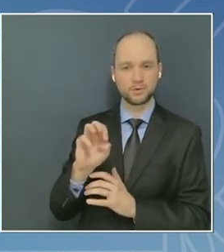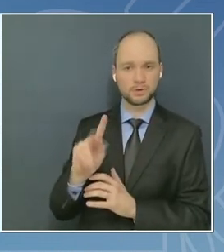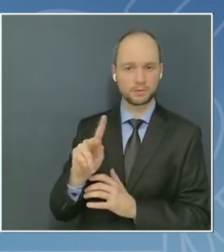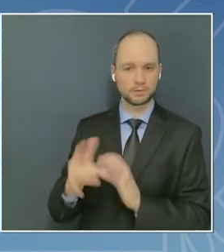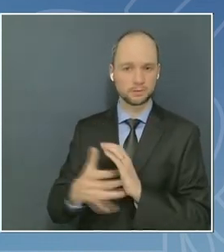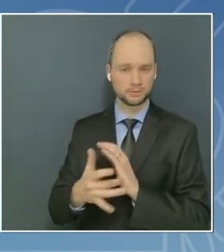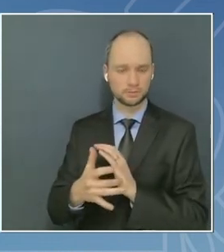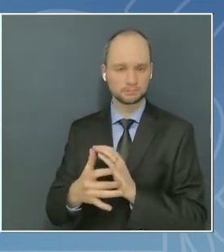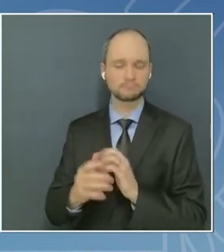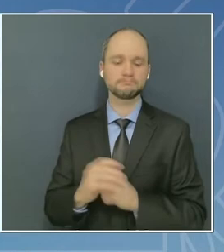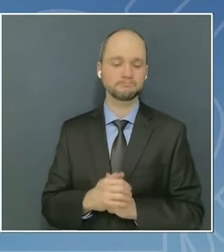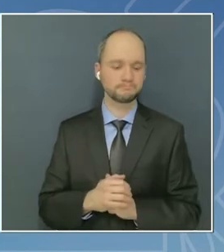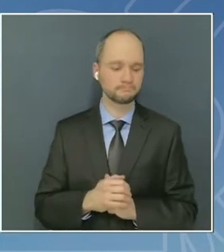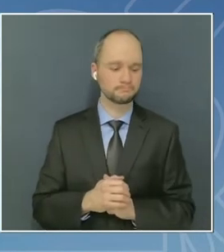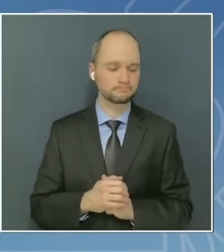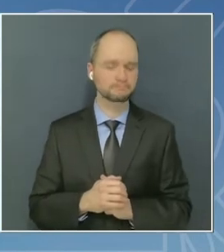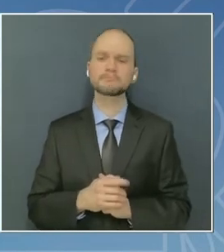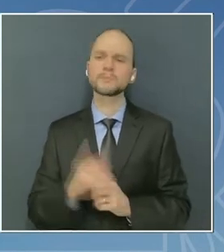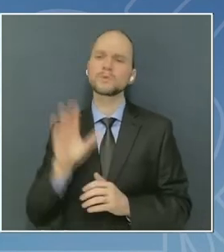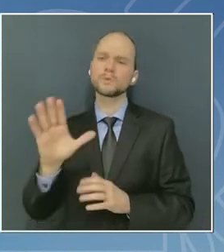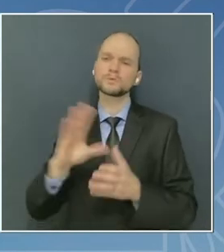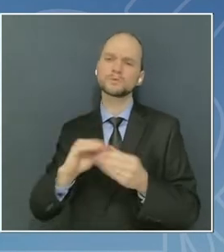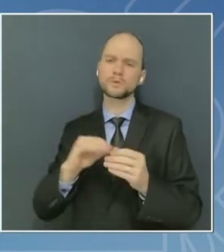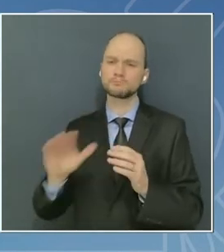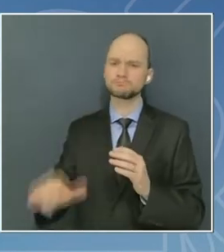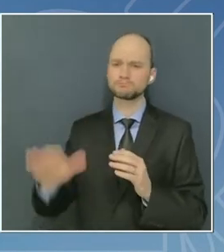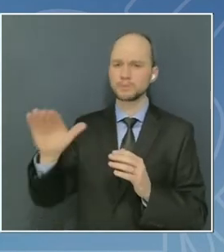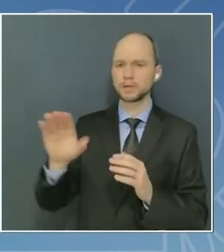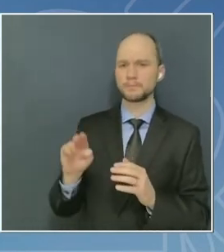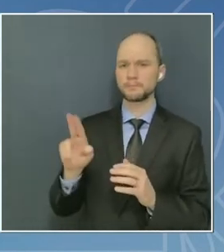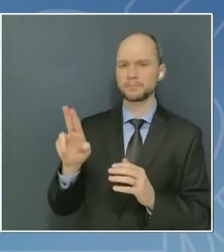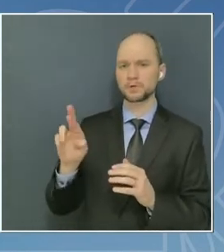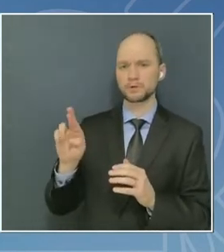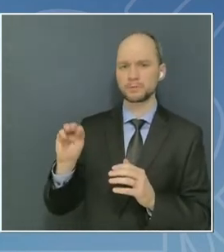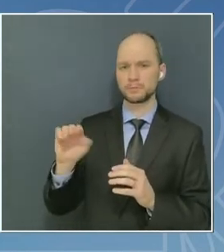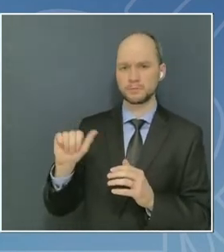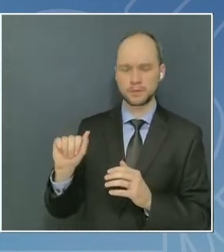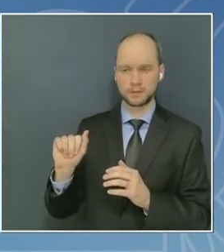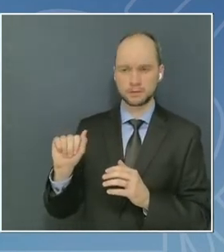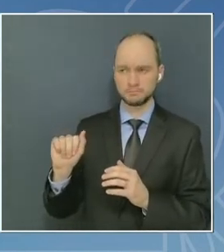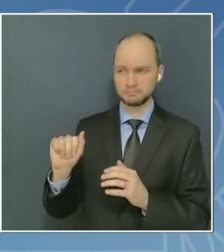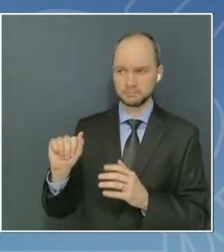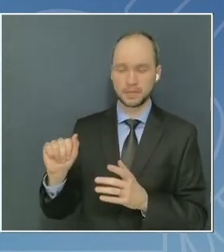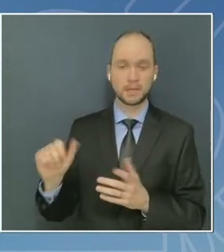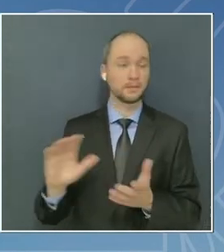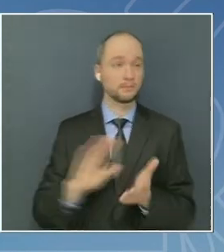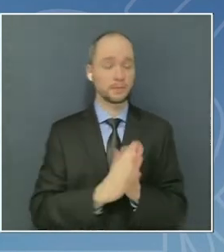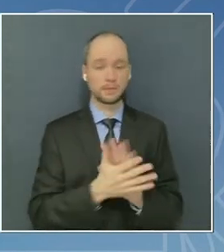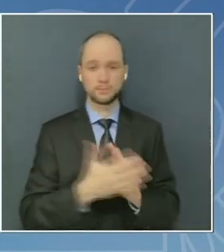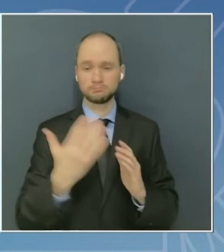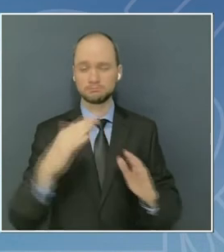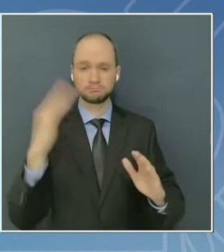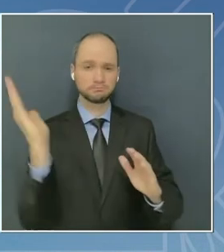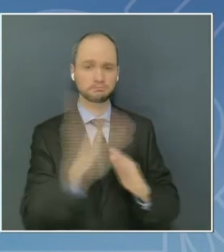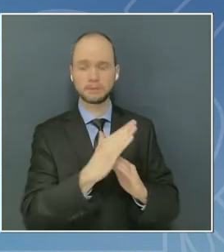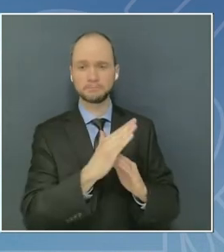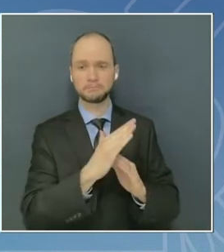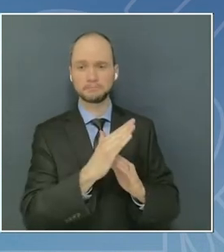story? How did you go from growing up in Burma to becoming a world-famous scientist at one of America's